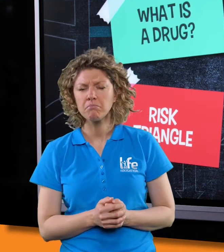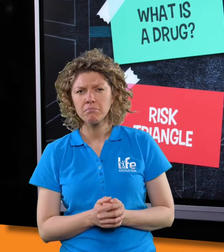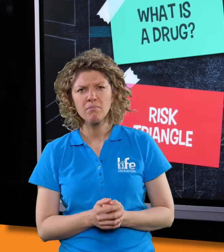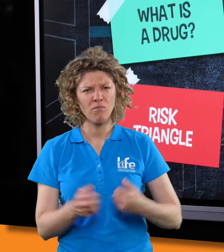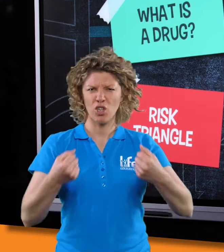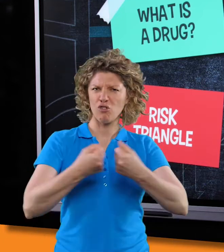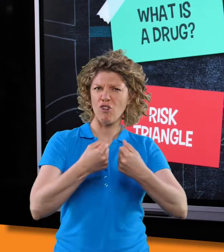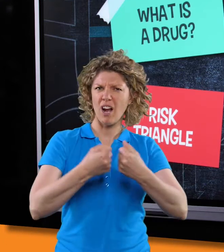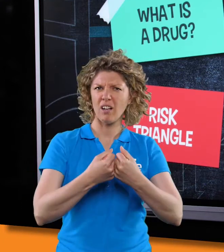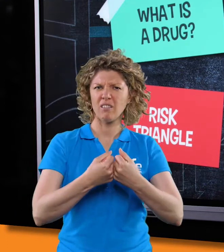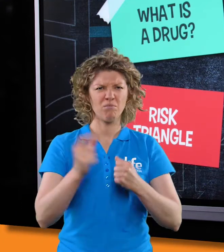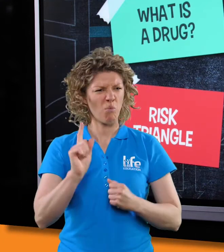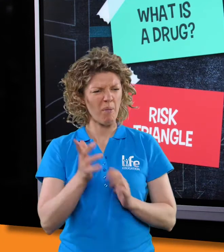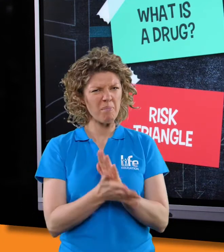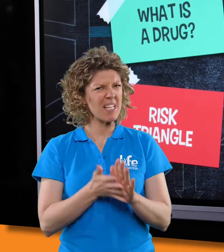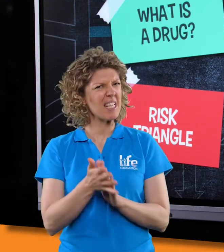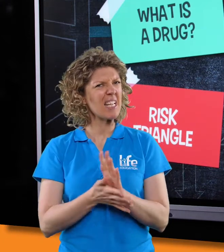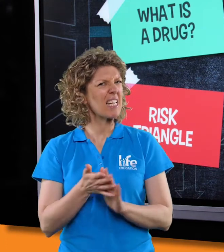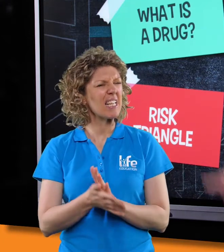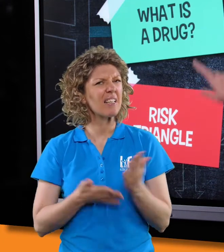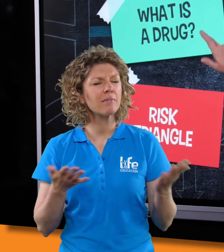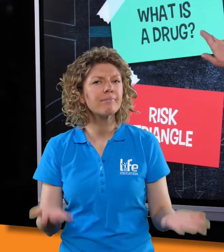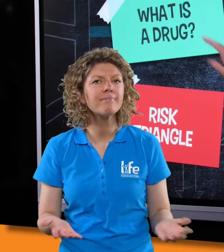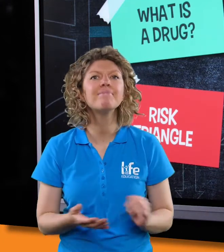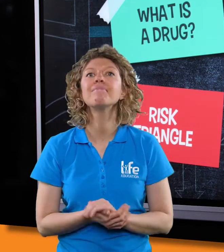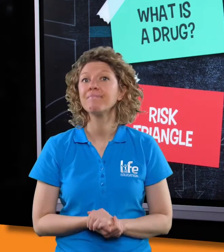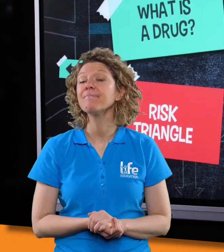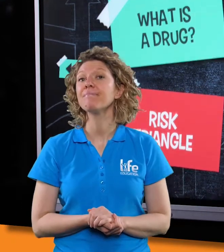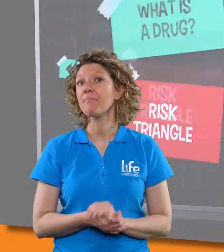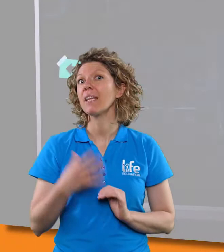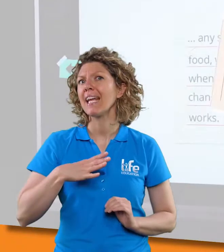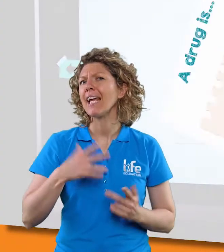drug? To know this, we need to know the definition.